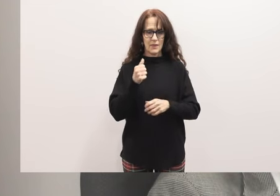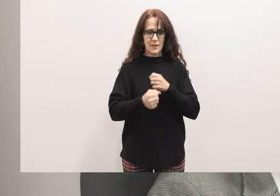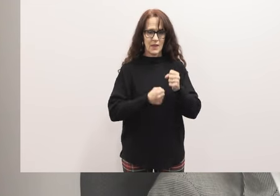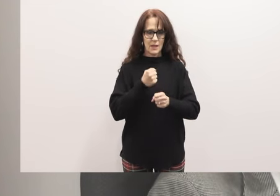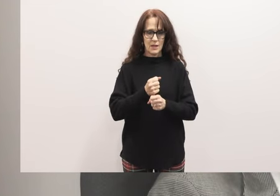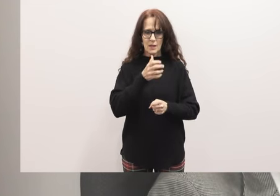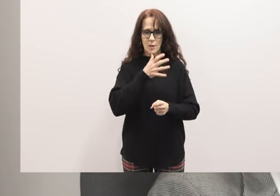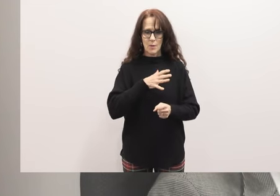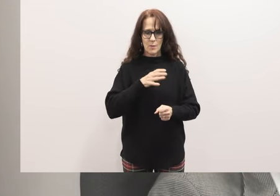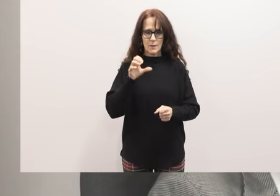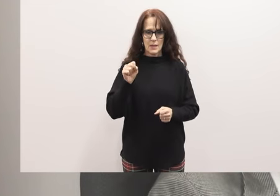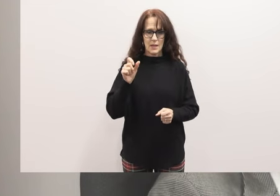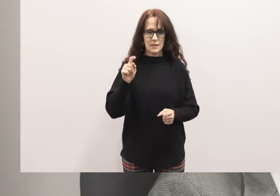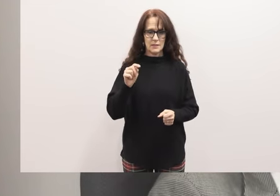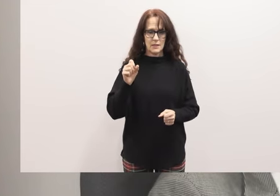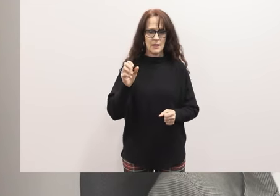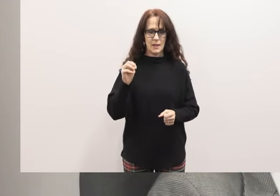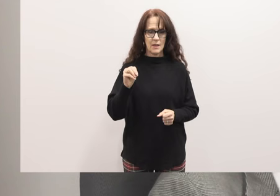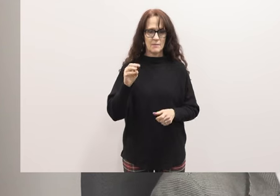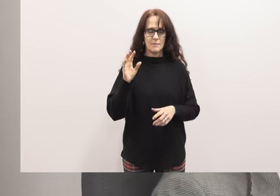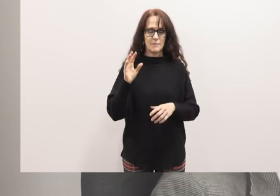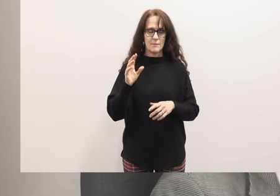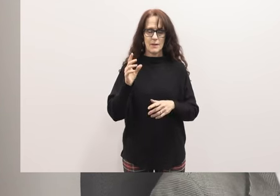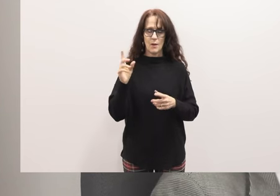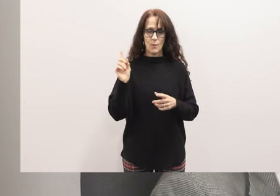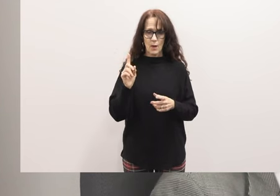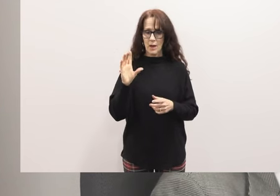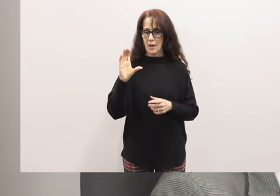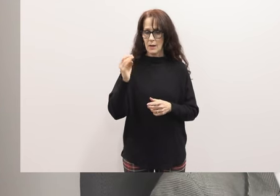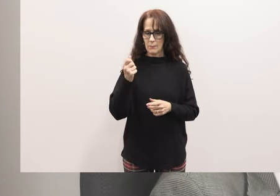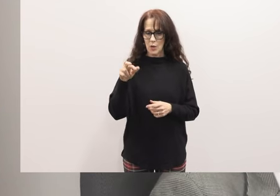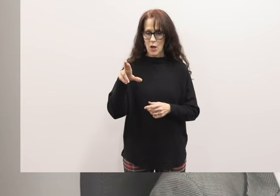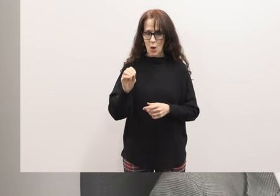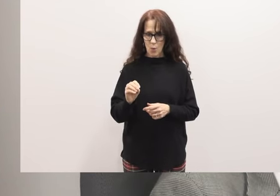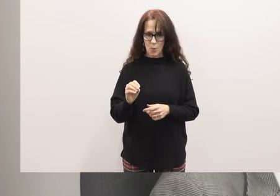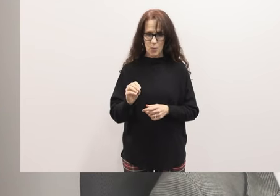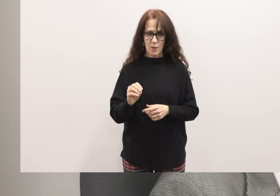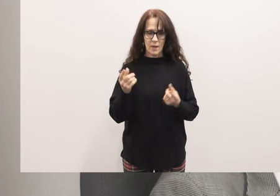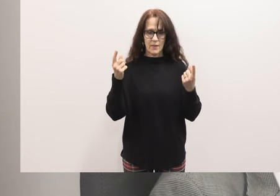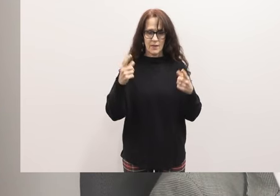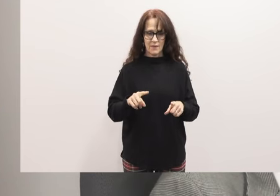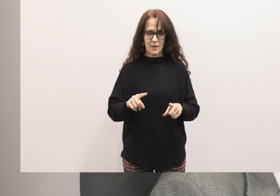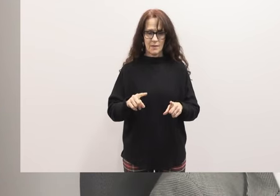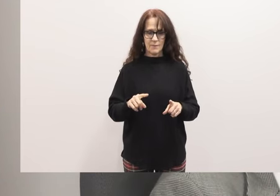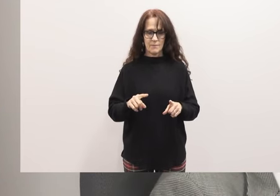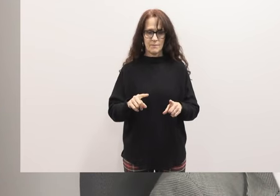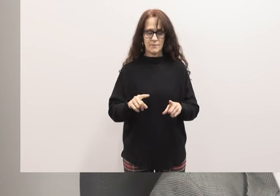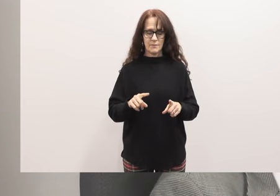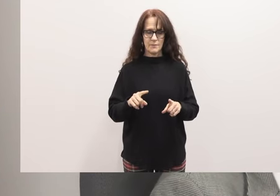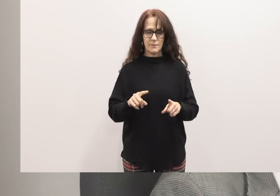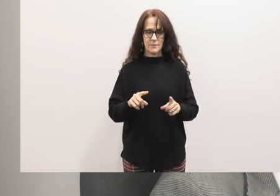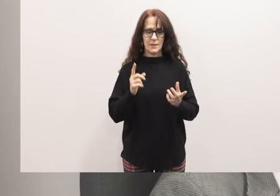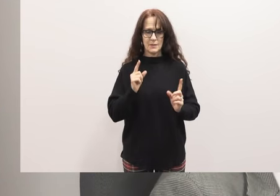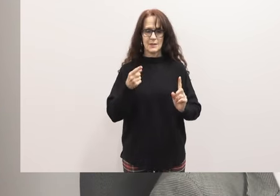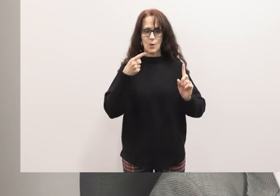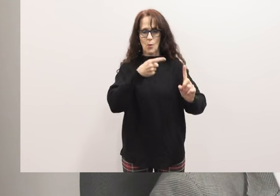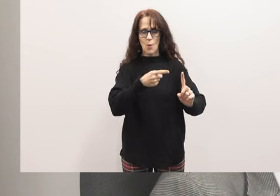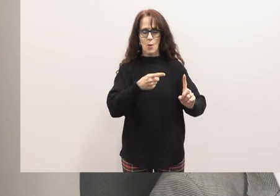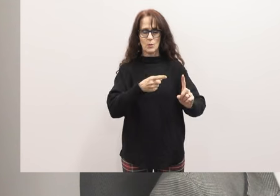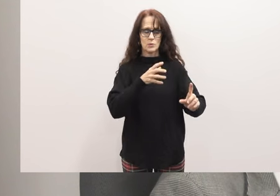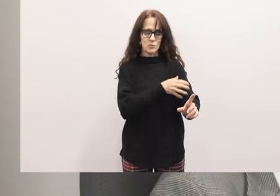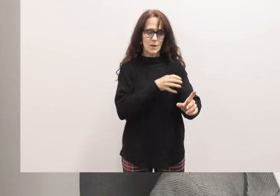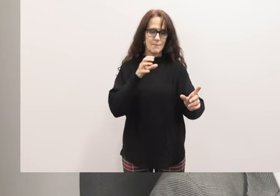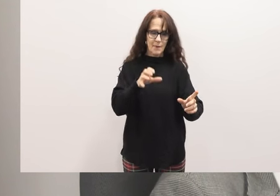Women in STEM event at Cabrillo. And this event aims to empower and inspire